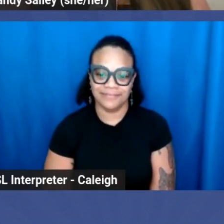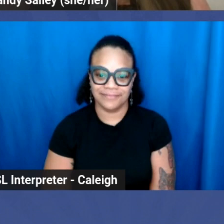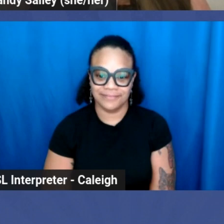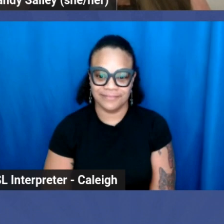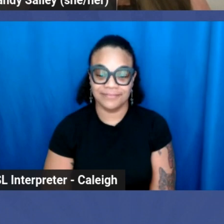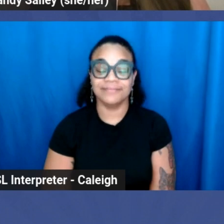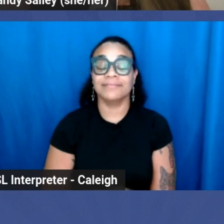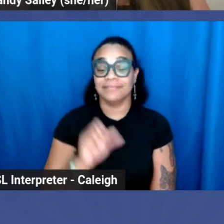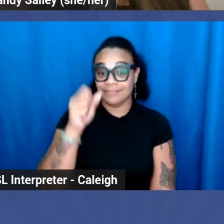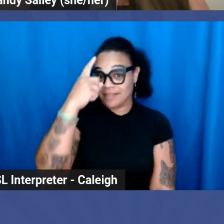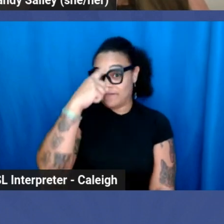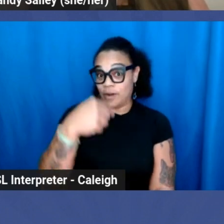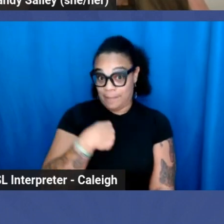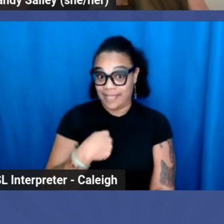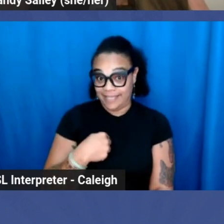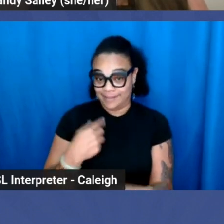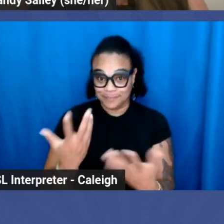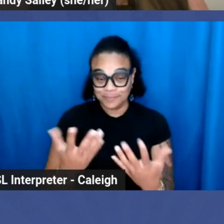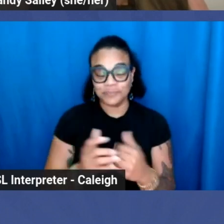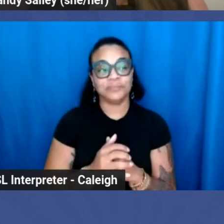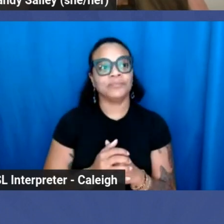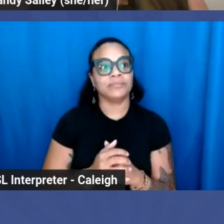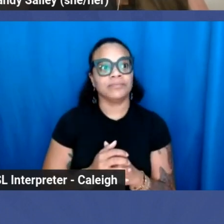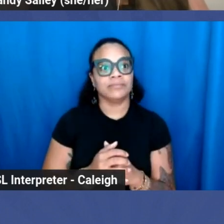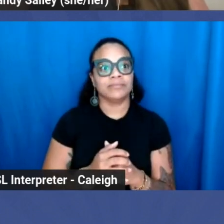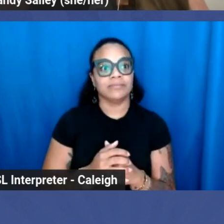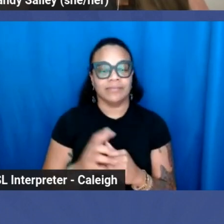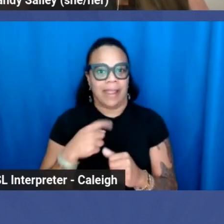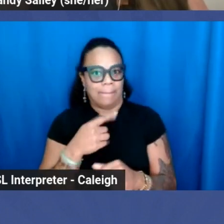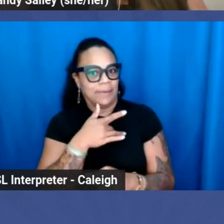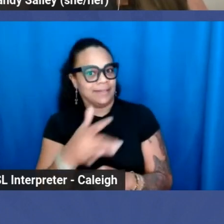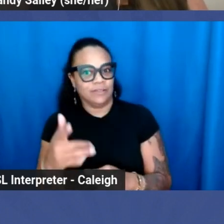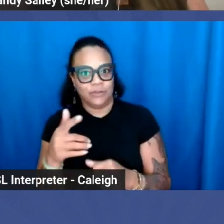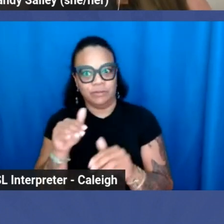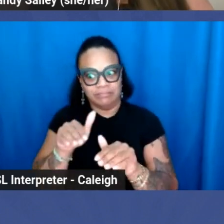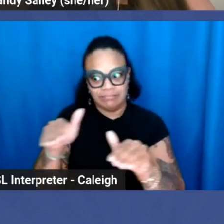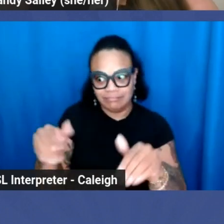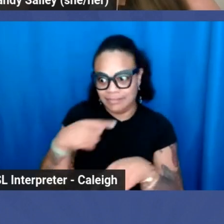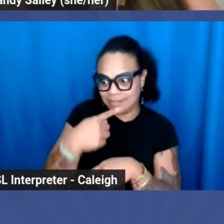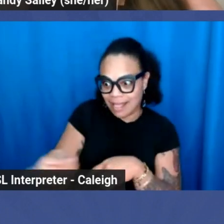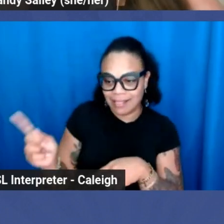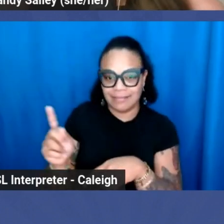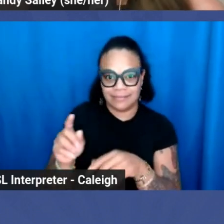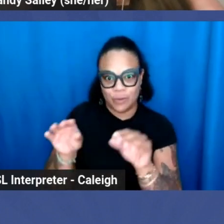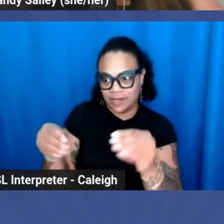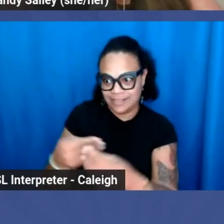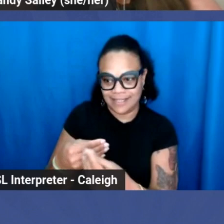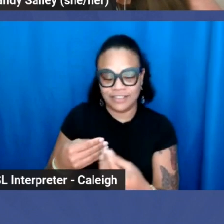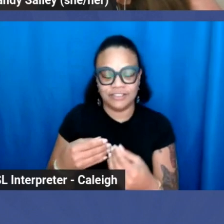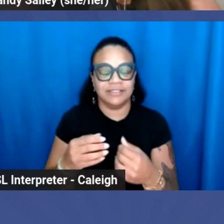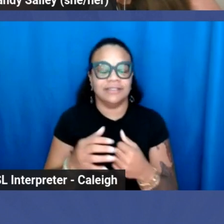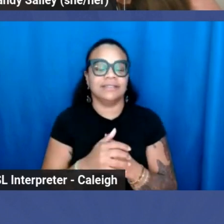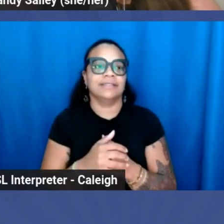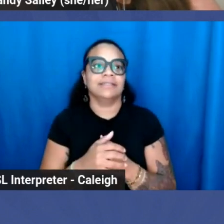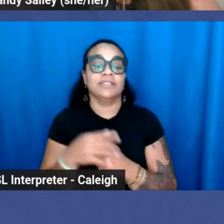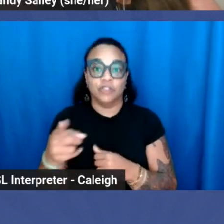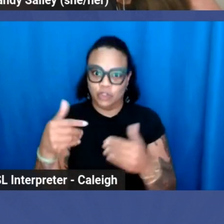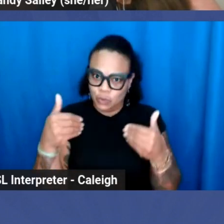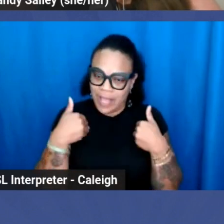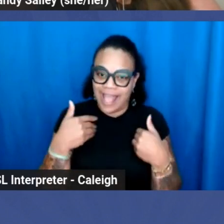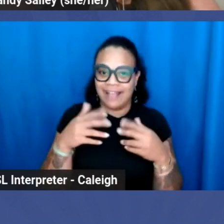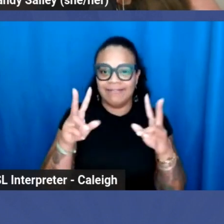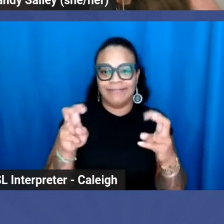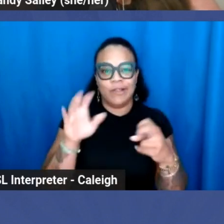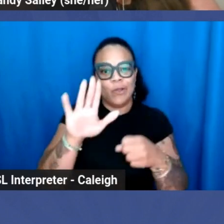For me, I found that, and this is something I tell organizations a lot, is that you have a neighborhood online just like